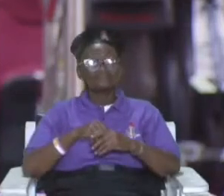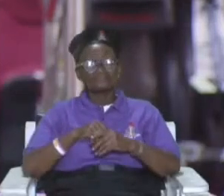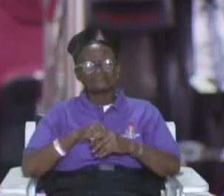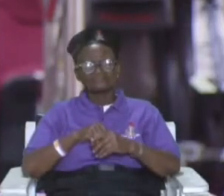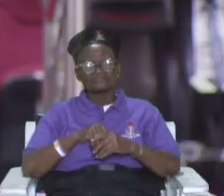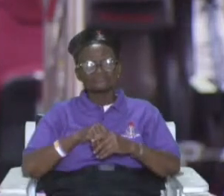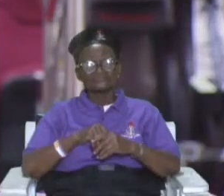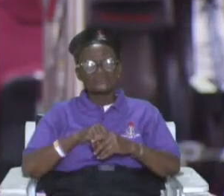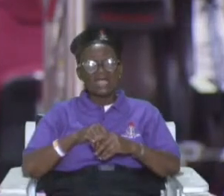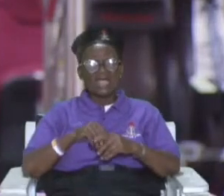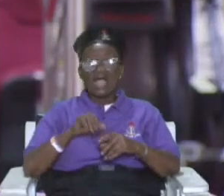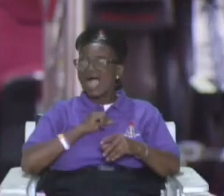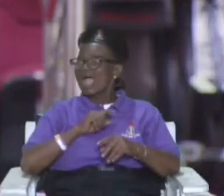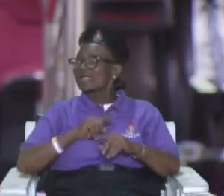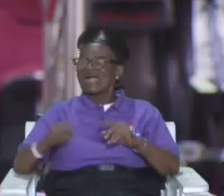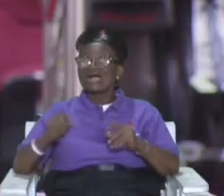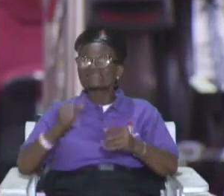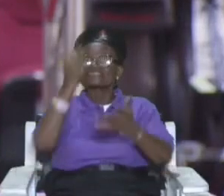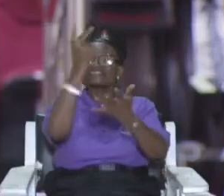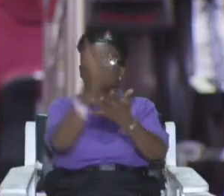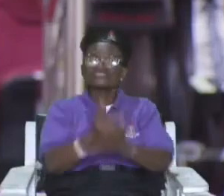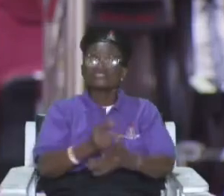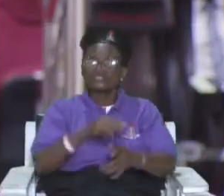I can't reach all of you one by one.